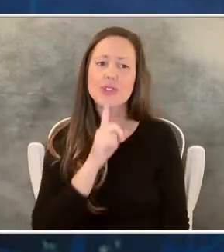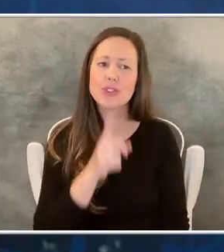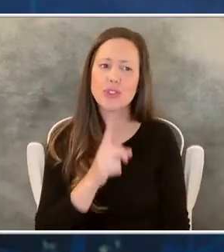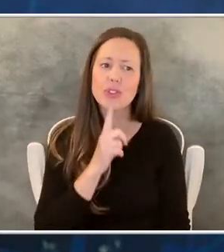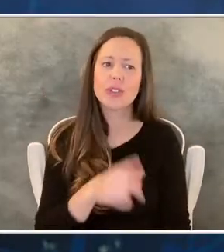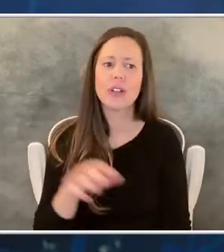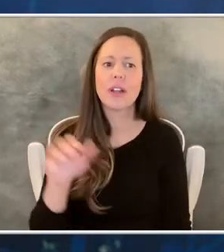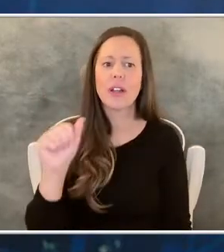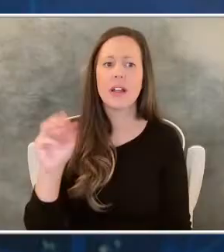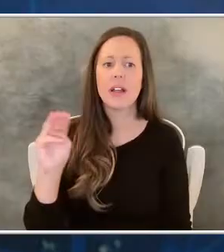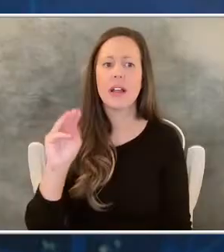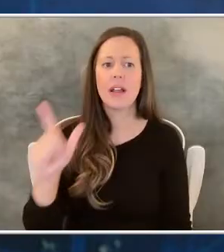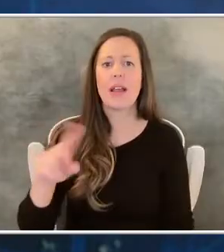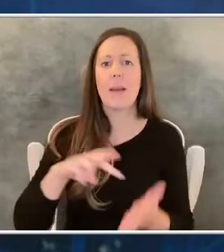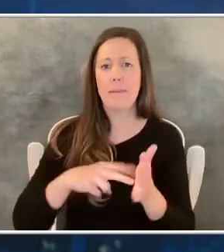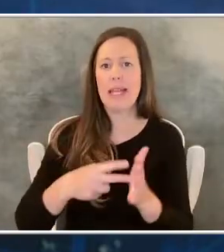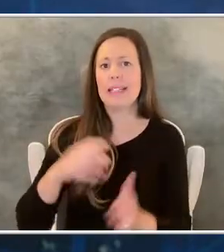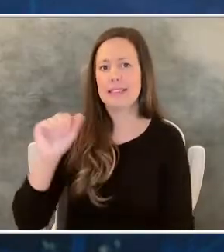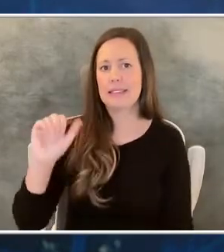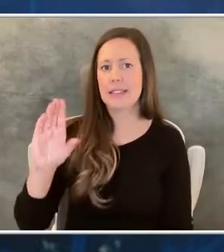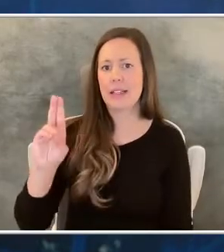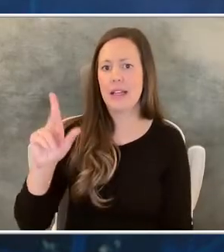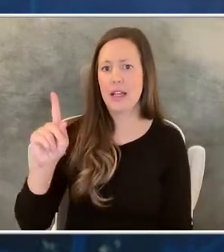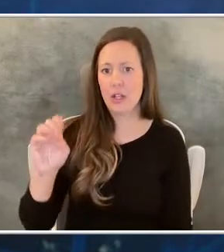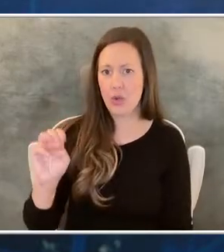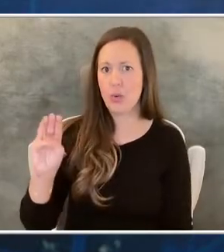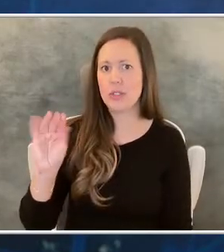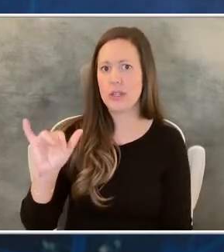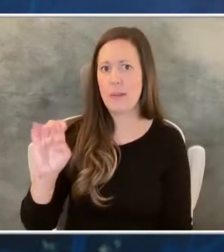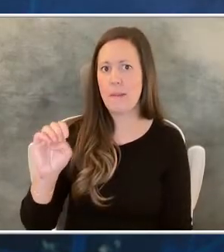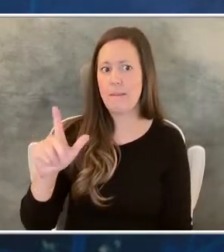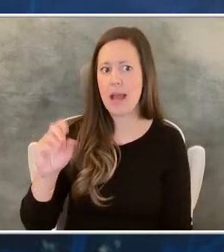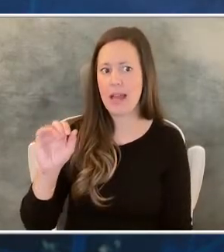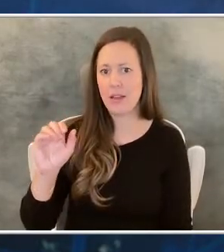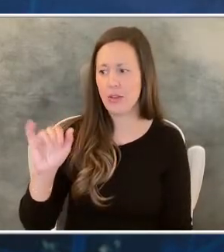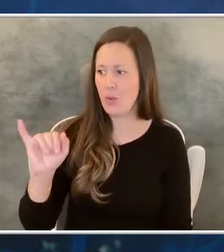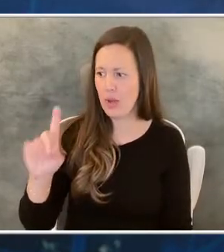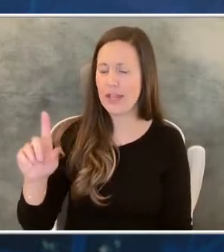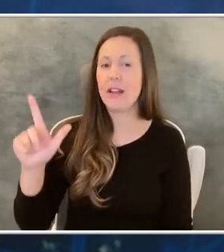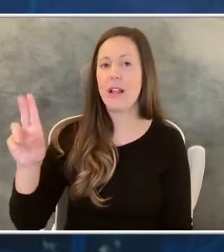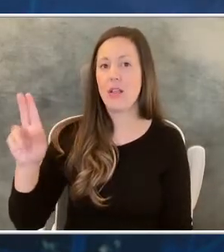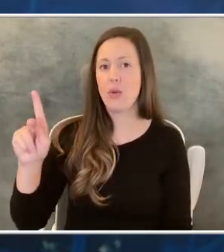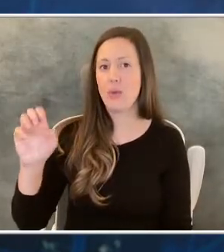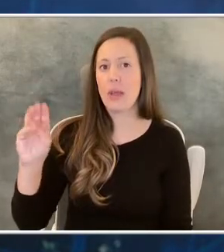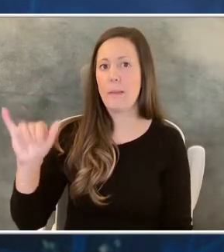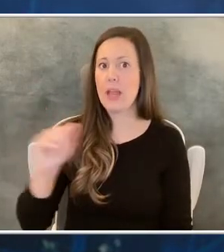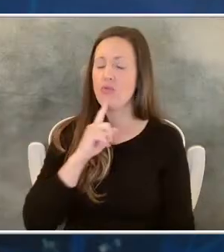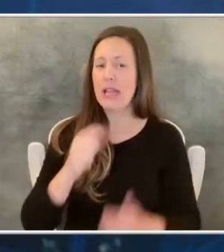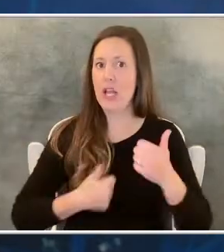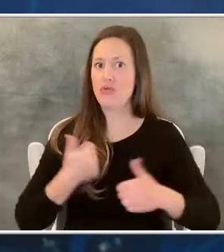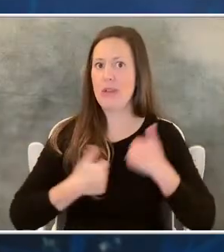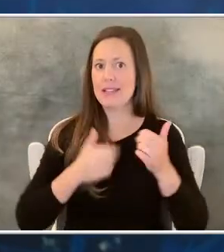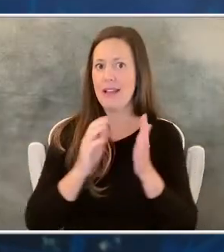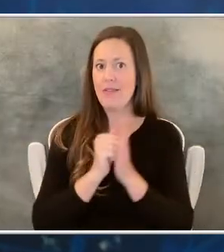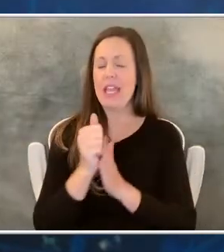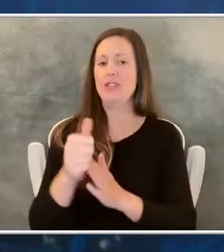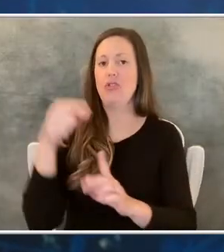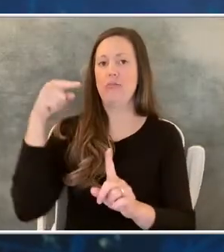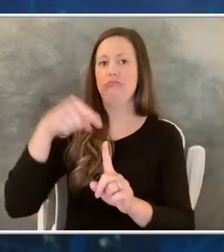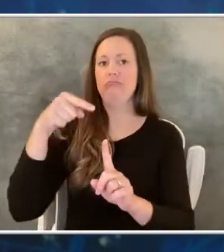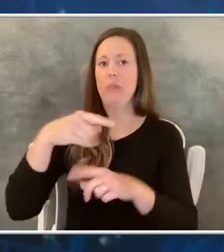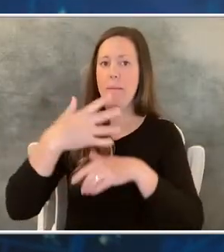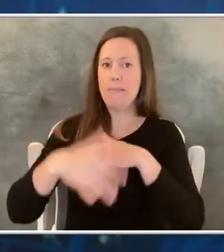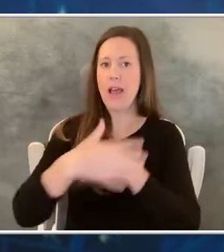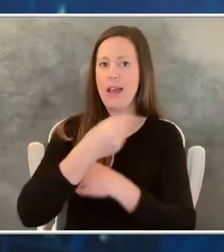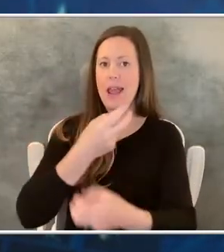stands for acute myelogenous leukemia. It's a very aggressive cancer of blood and bone marrow. So, you know, bone marrow is the factory